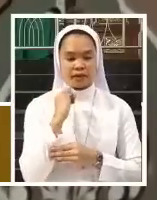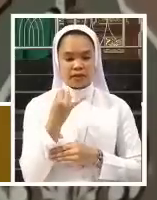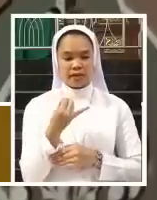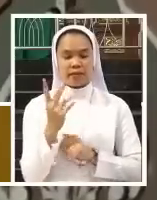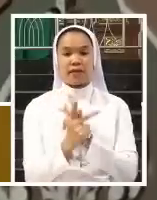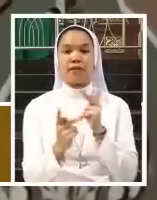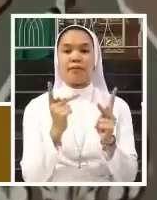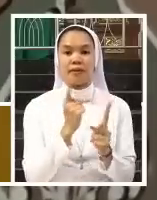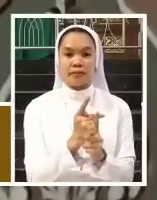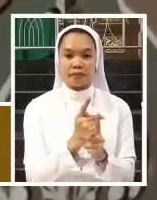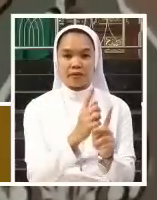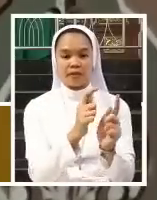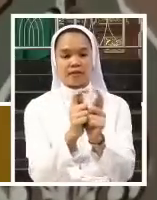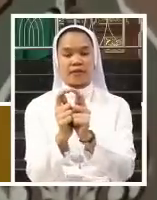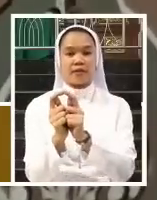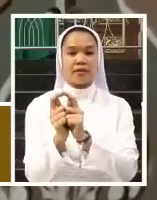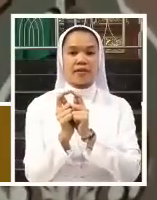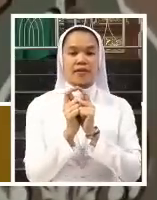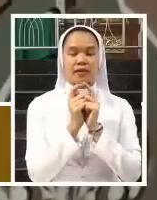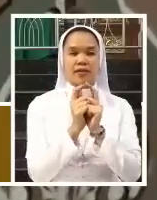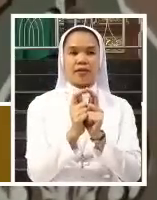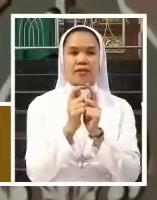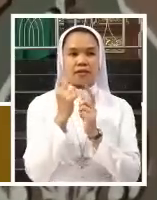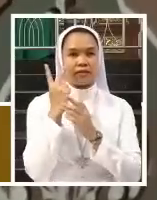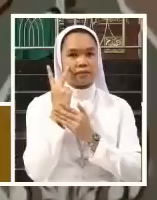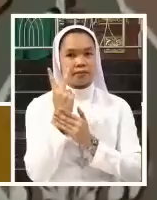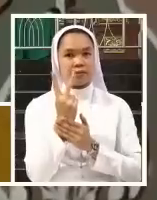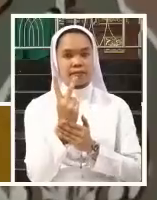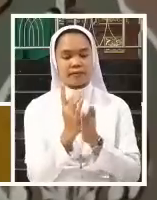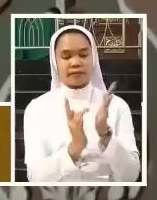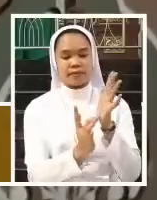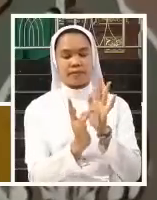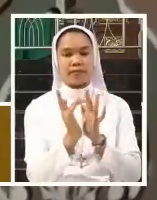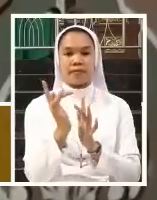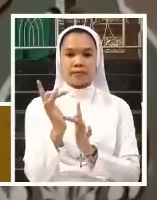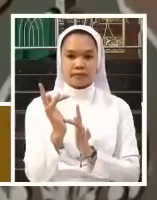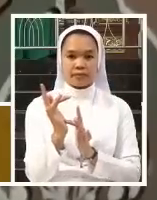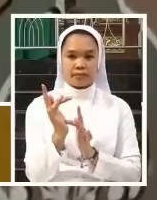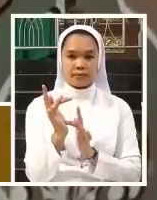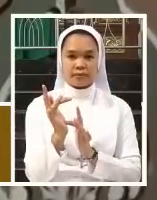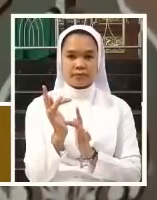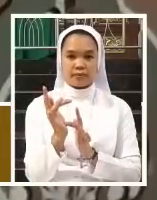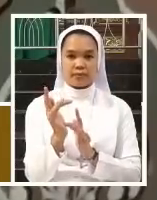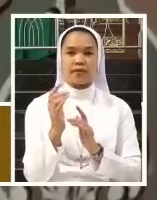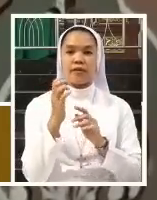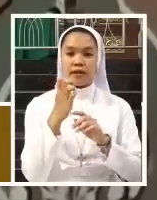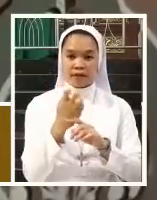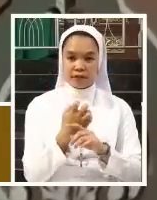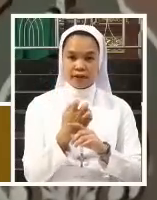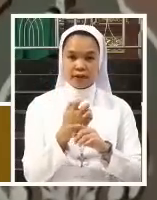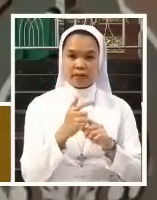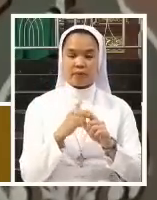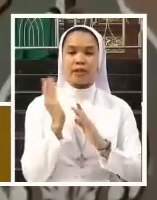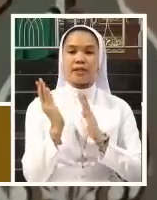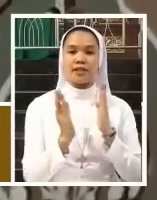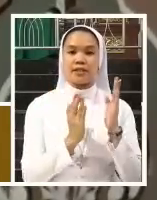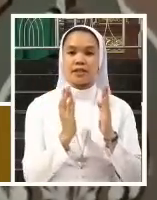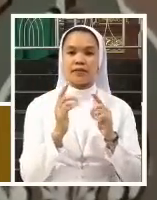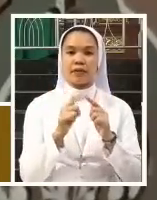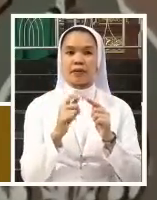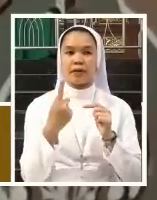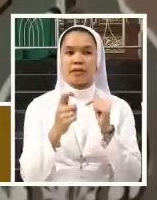people and together with them to look at Jesus. And every time we serve, especially the